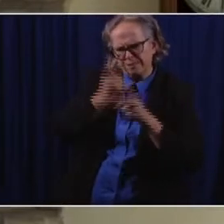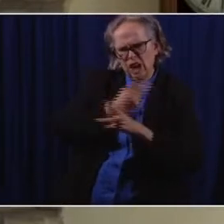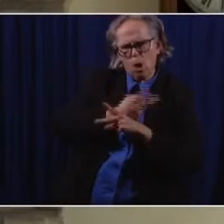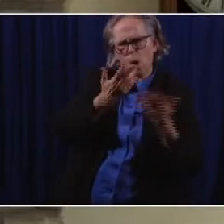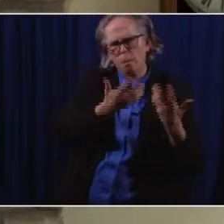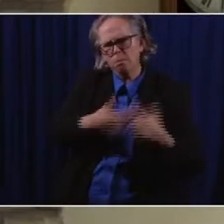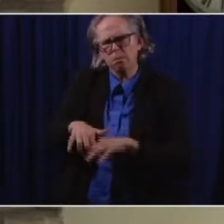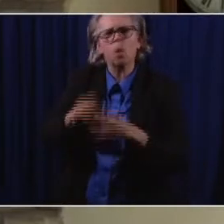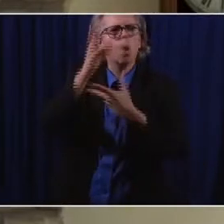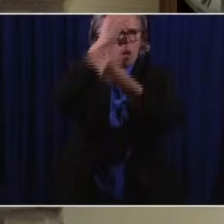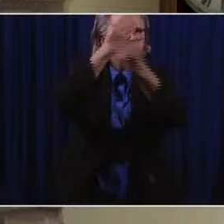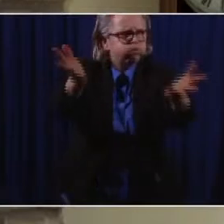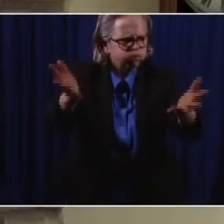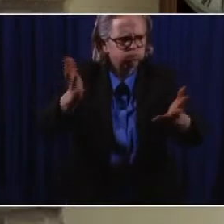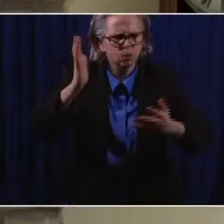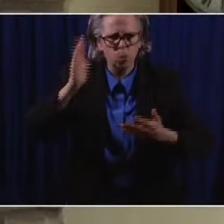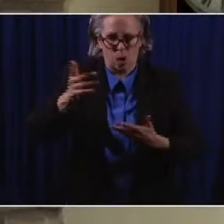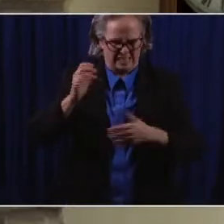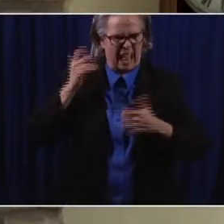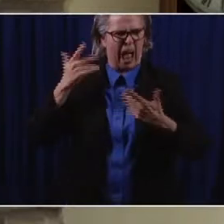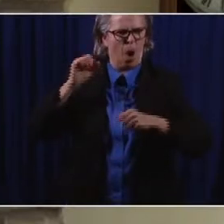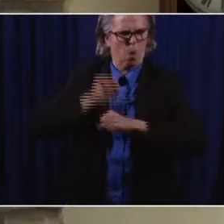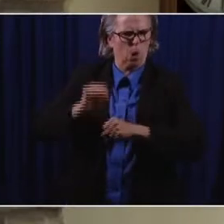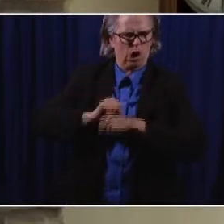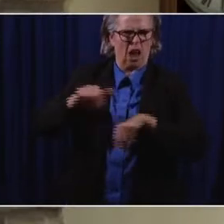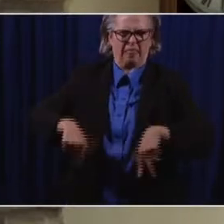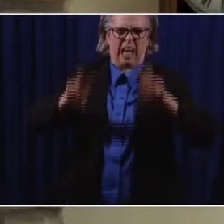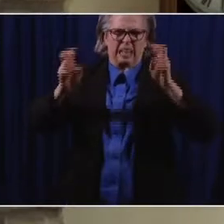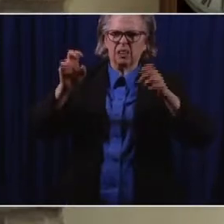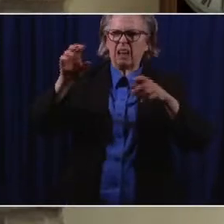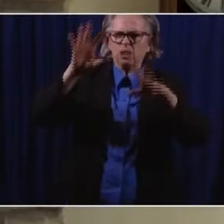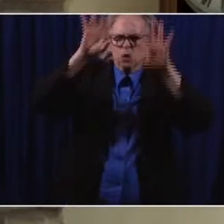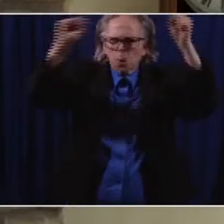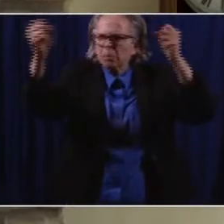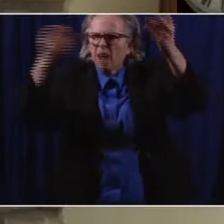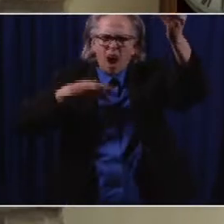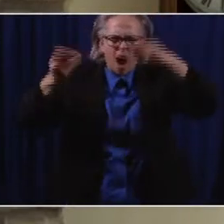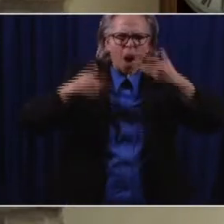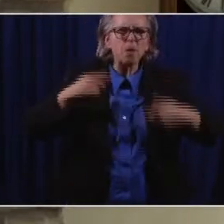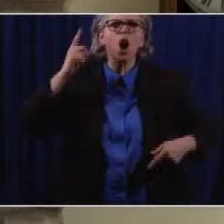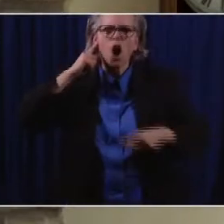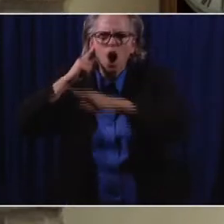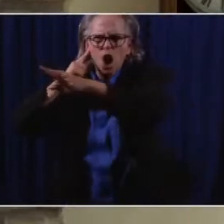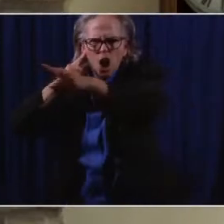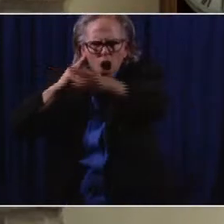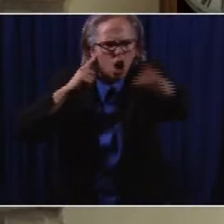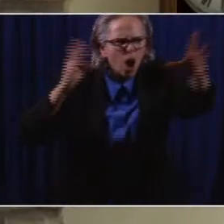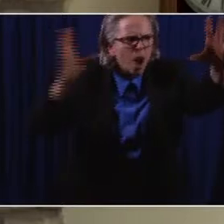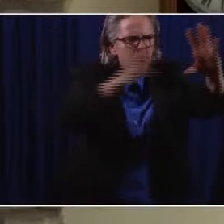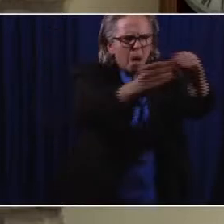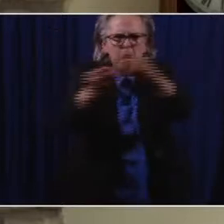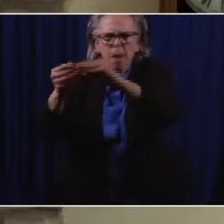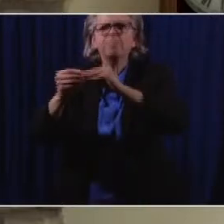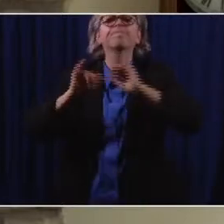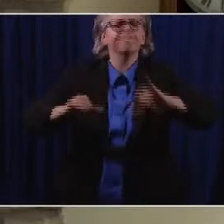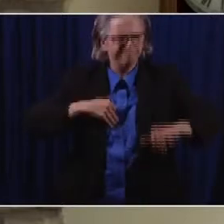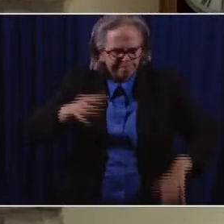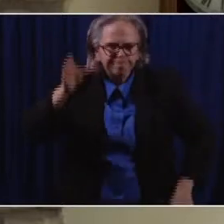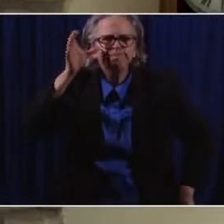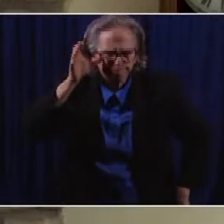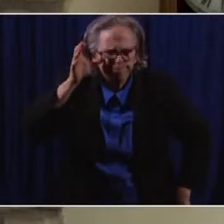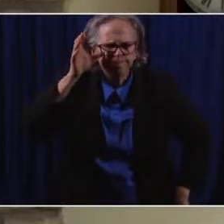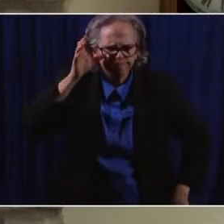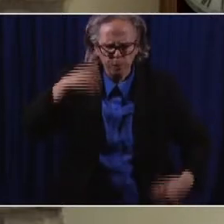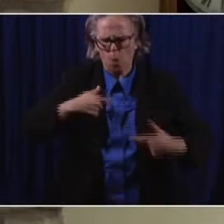know that we are working on this. Frankly, we've seen a lot of gut-wrenching things and things that just, as a